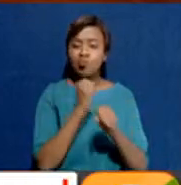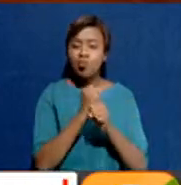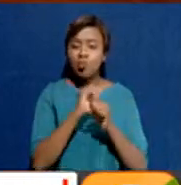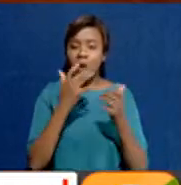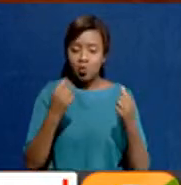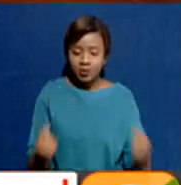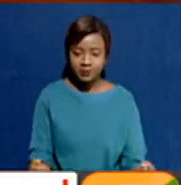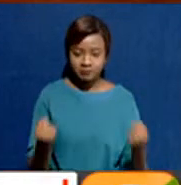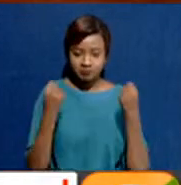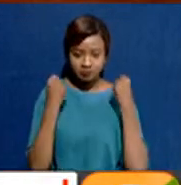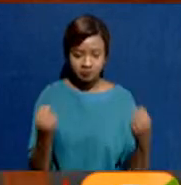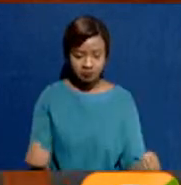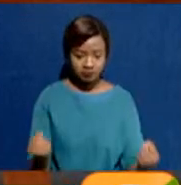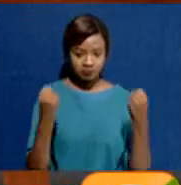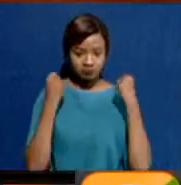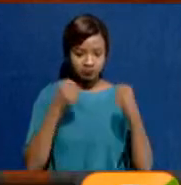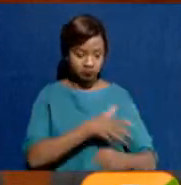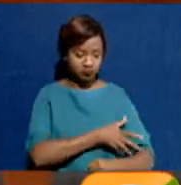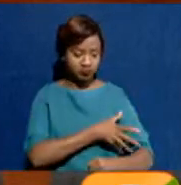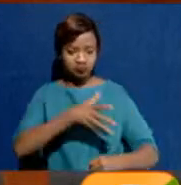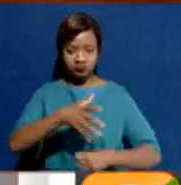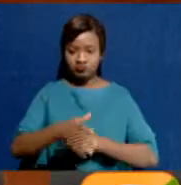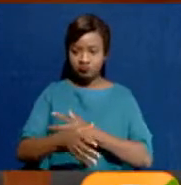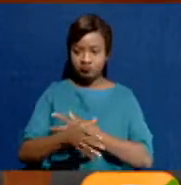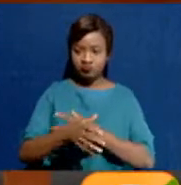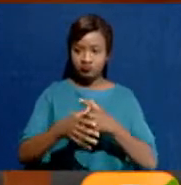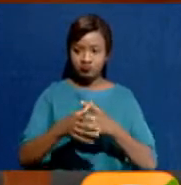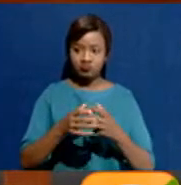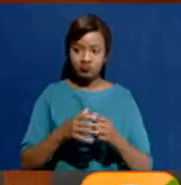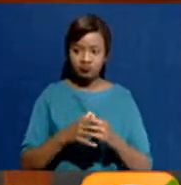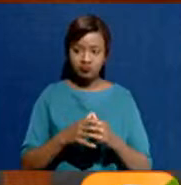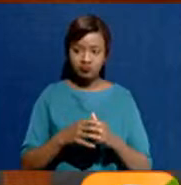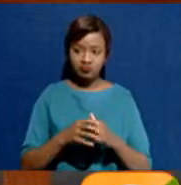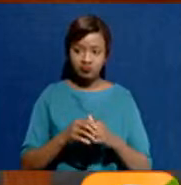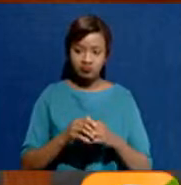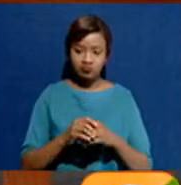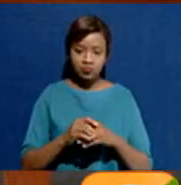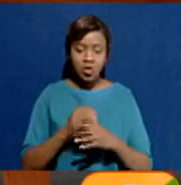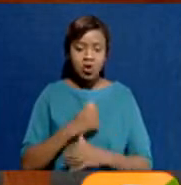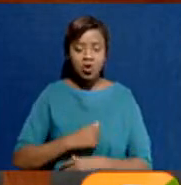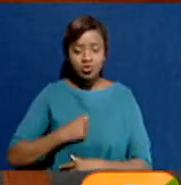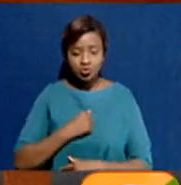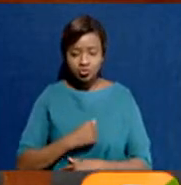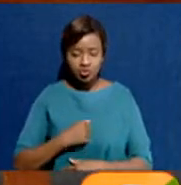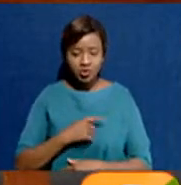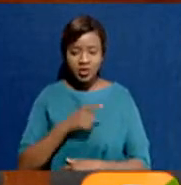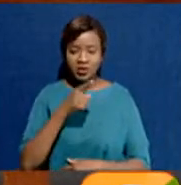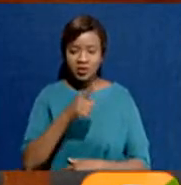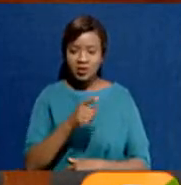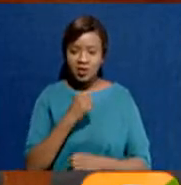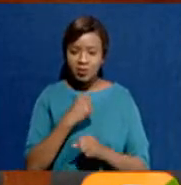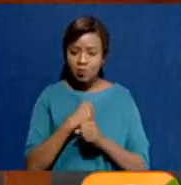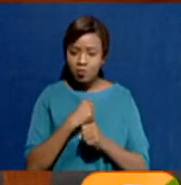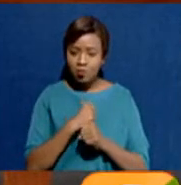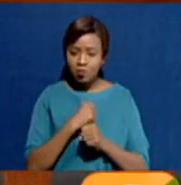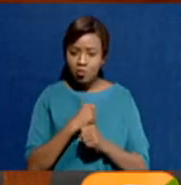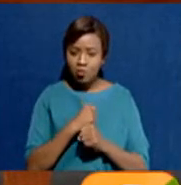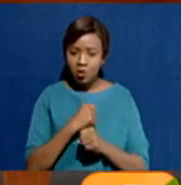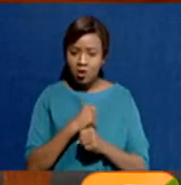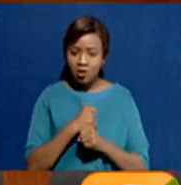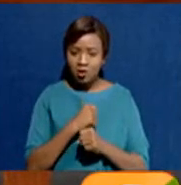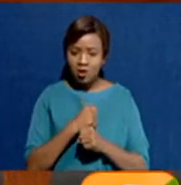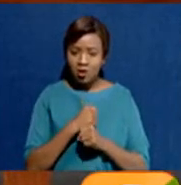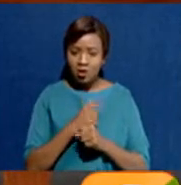of these long buses. For example, like the Modern Coast. There is a time he worked for Modern